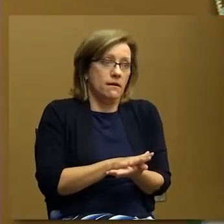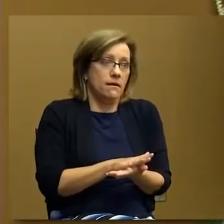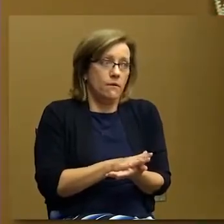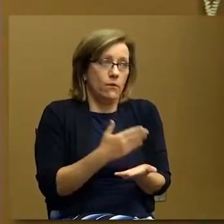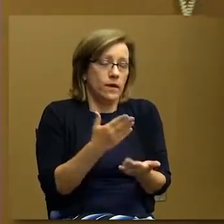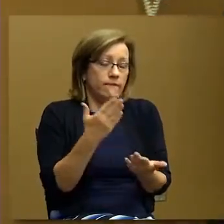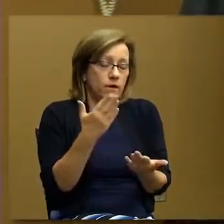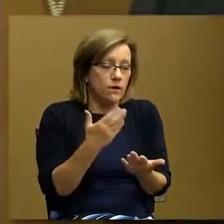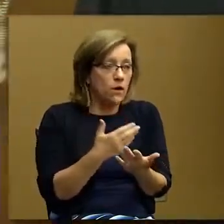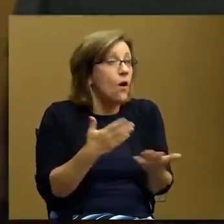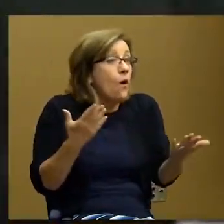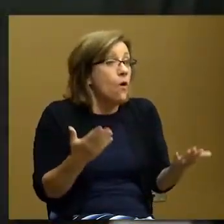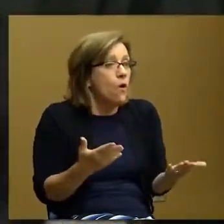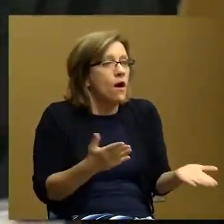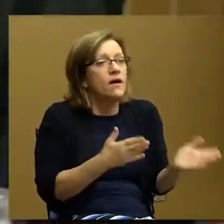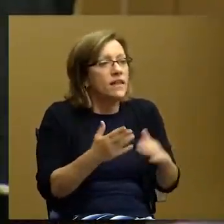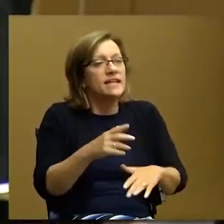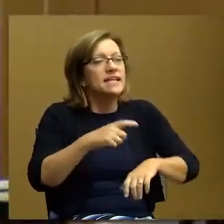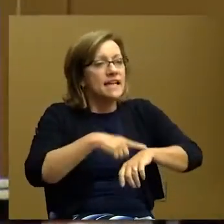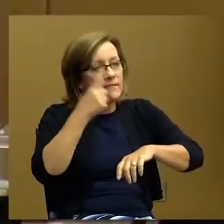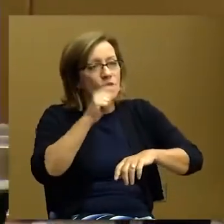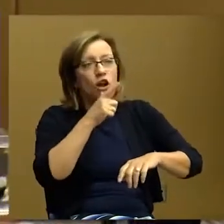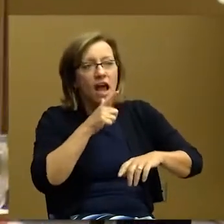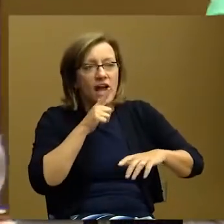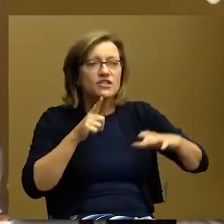And then, oh, it's time for lunch.